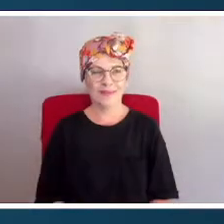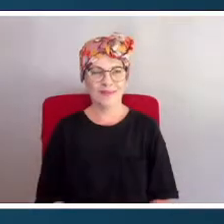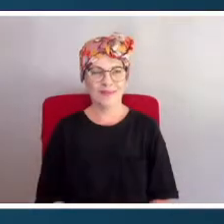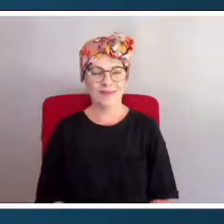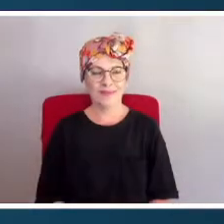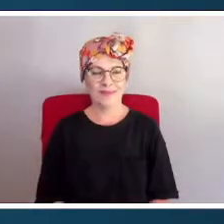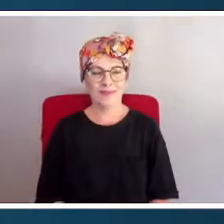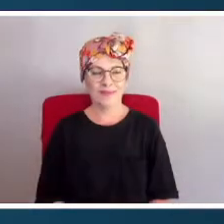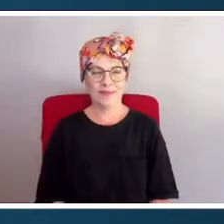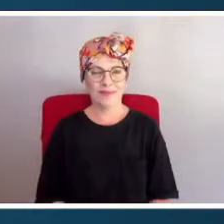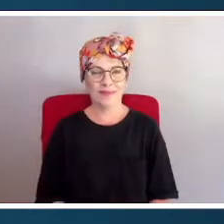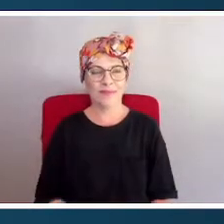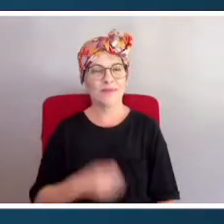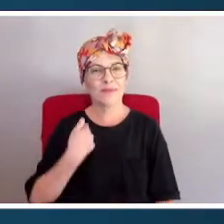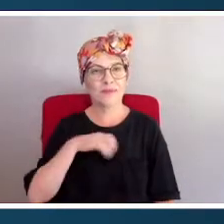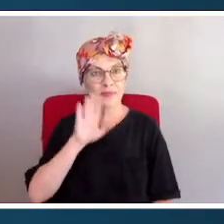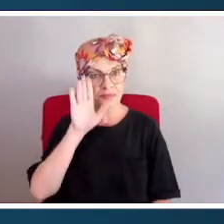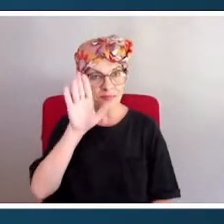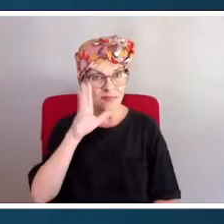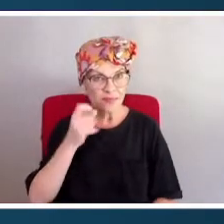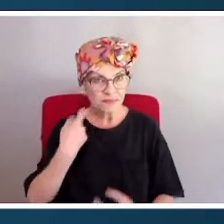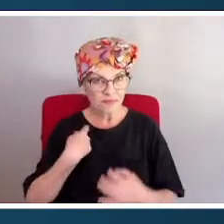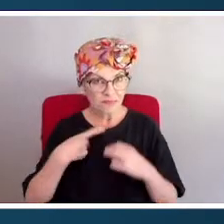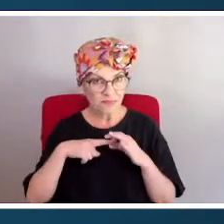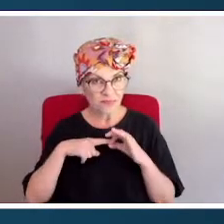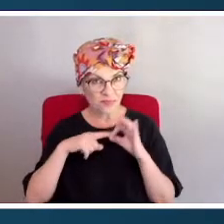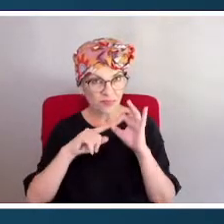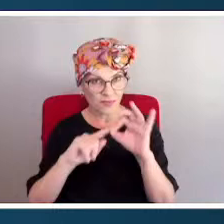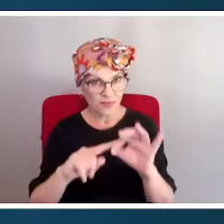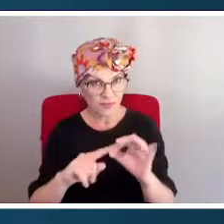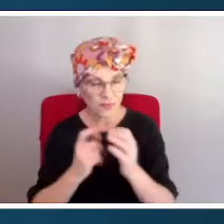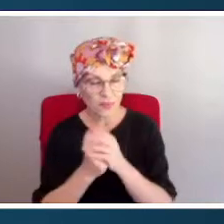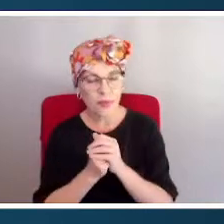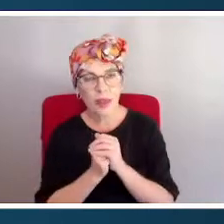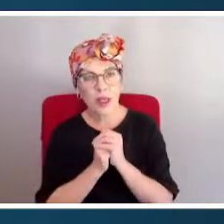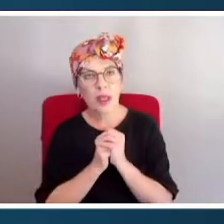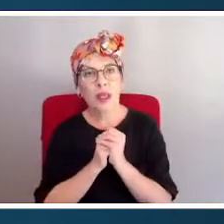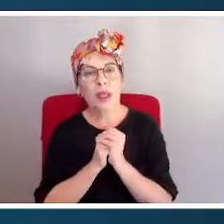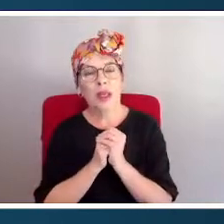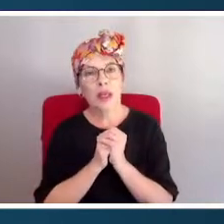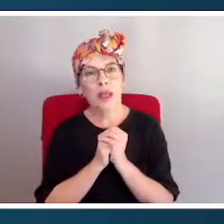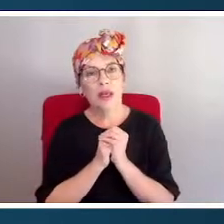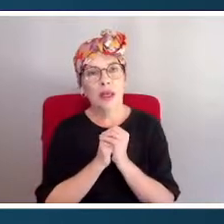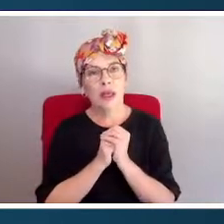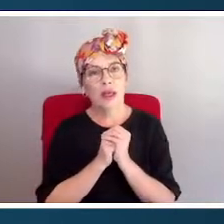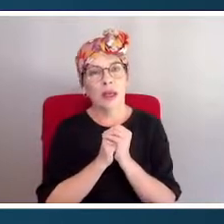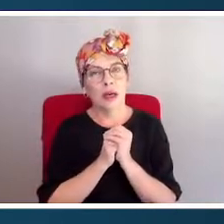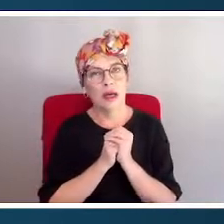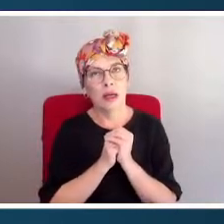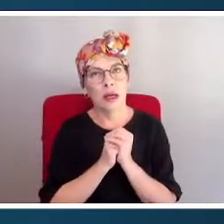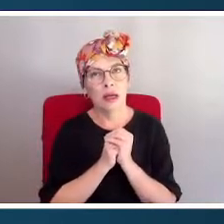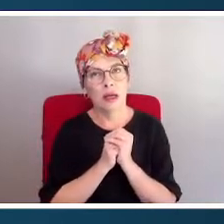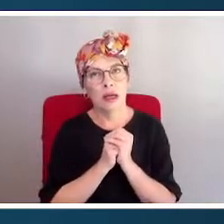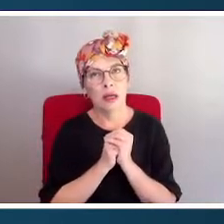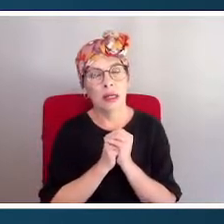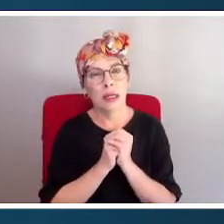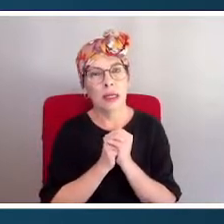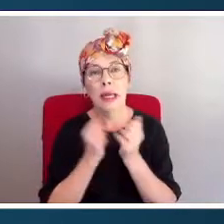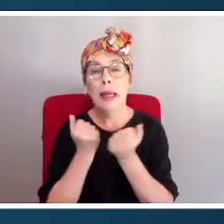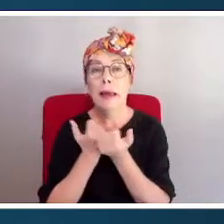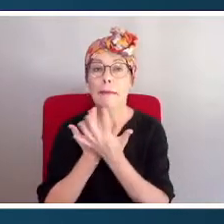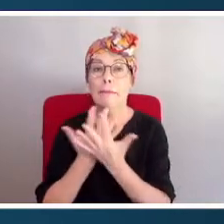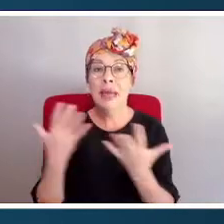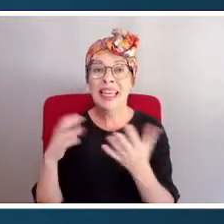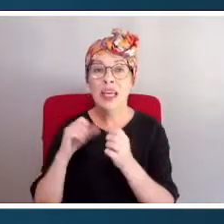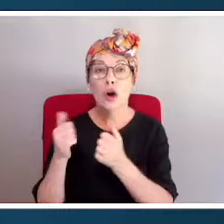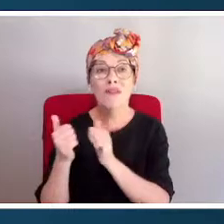Rowan Reid from Internews. One of the challenges that a lot of partners that we work with across